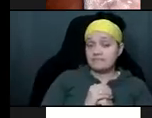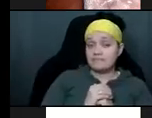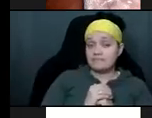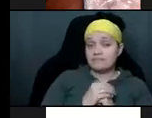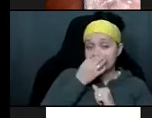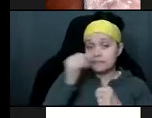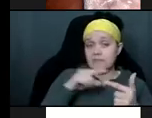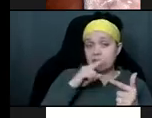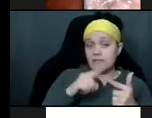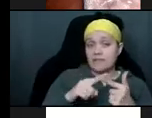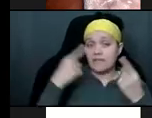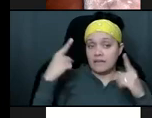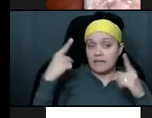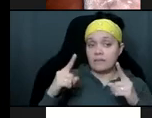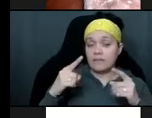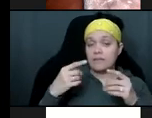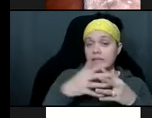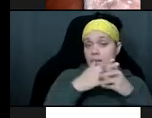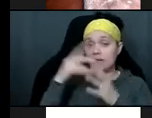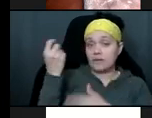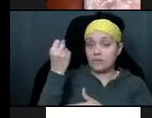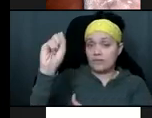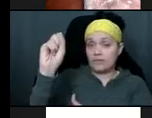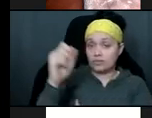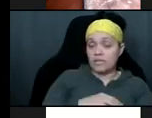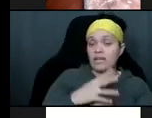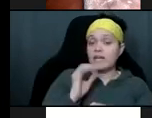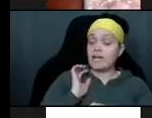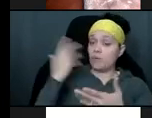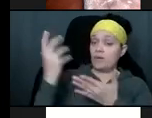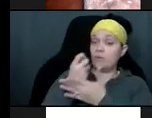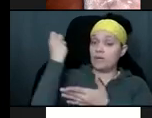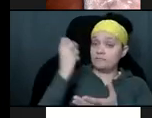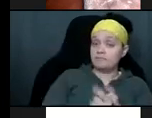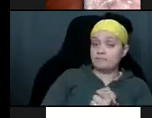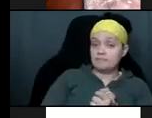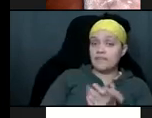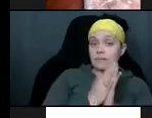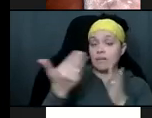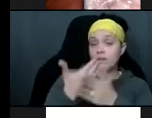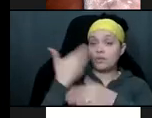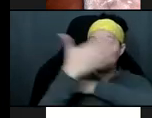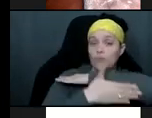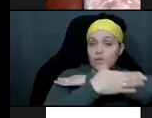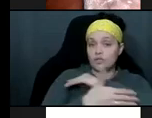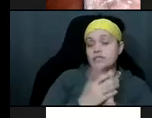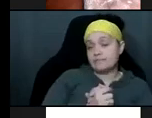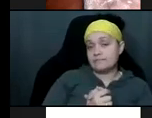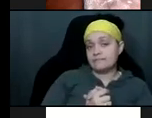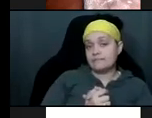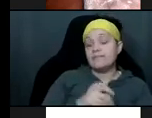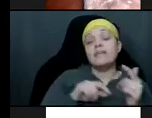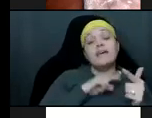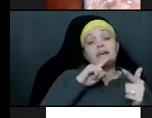And then along came the American Revolution. And we won and became a new country. And